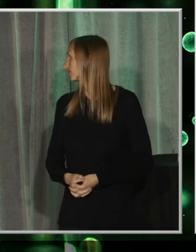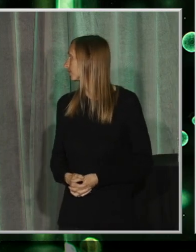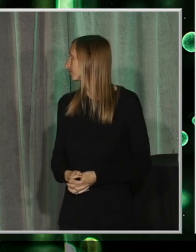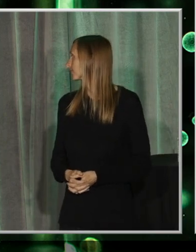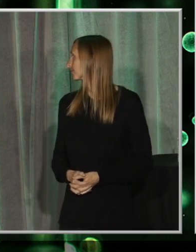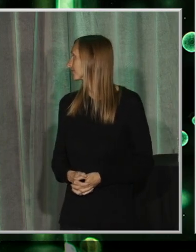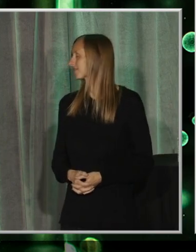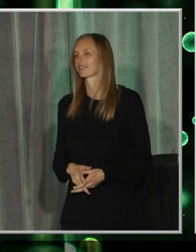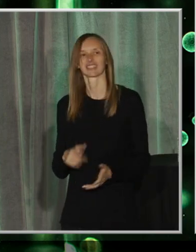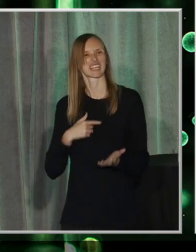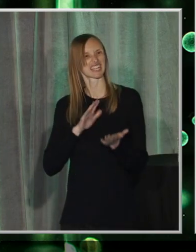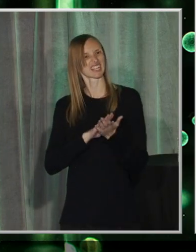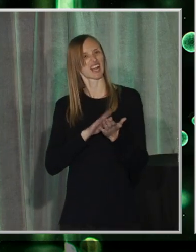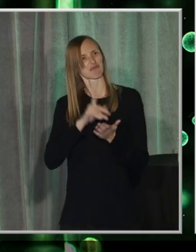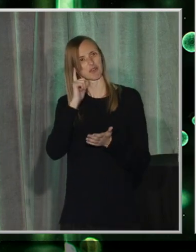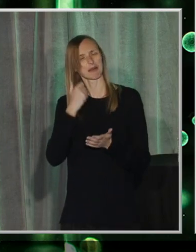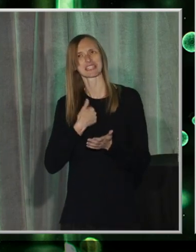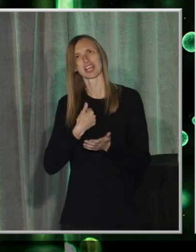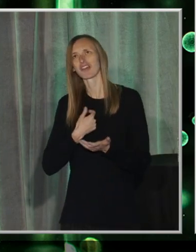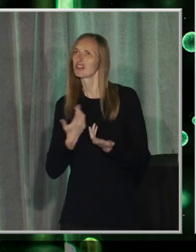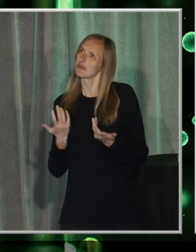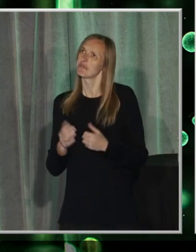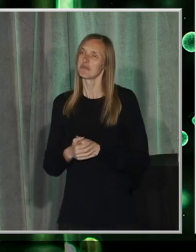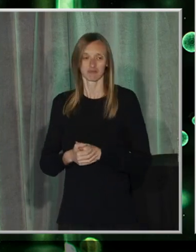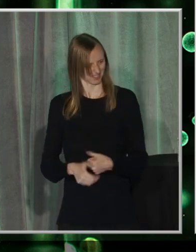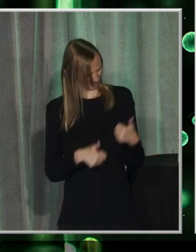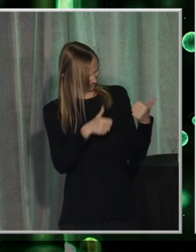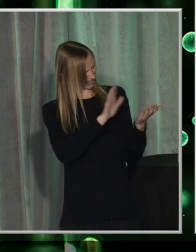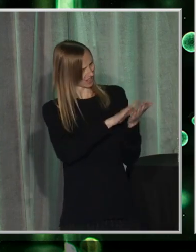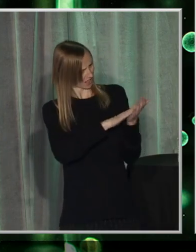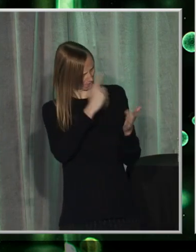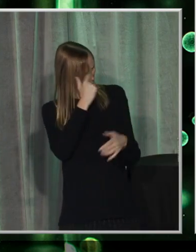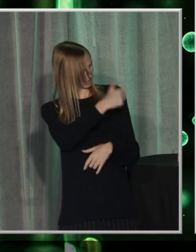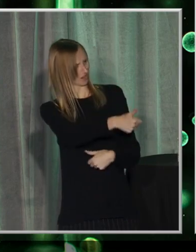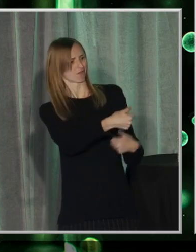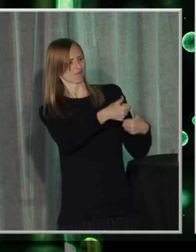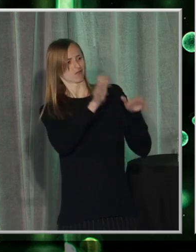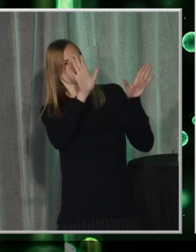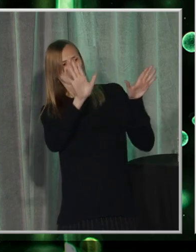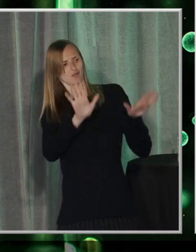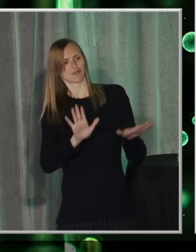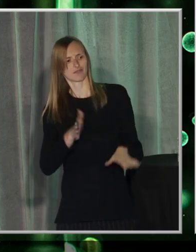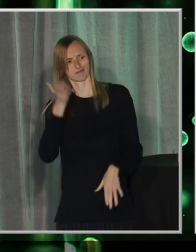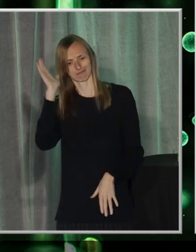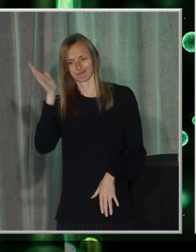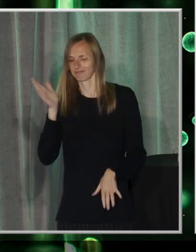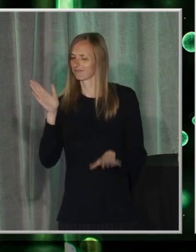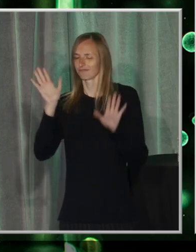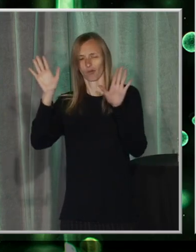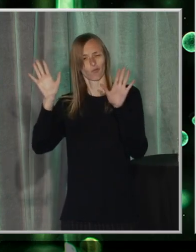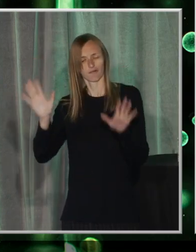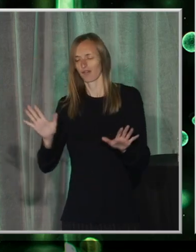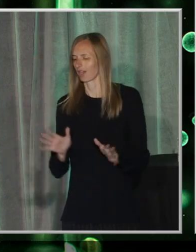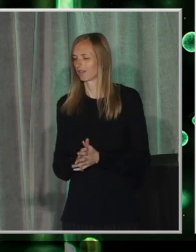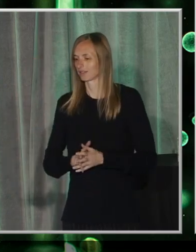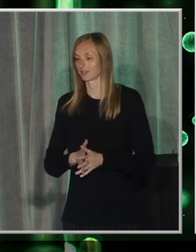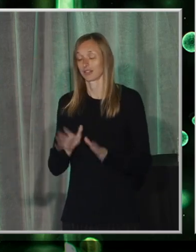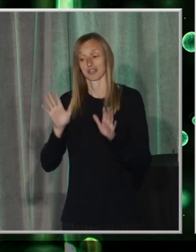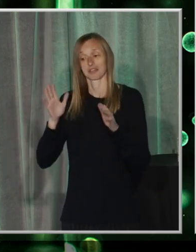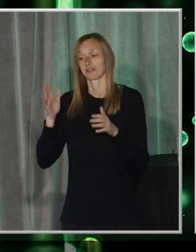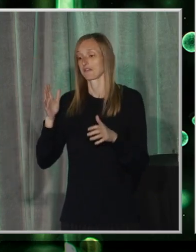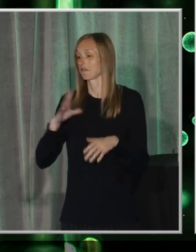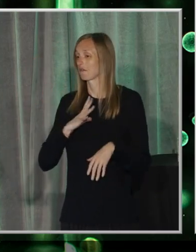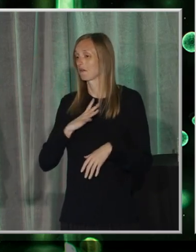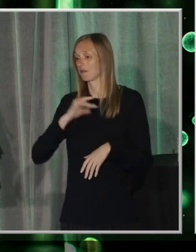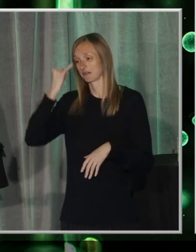I should clap for myself. You should. You should clap for yourself. Great work, Kellyat. That was an awesome presentation. Great idea. We'll